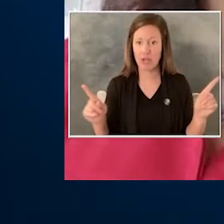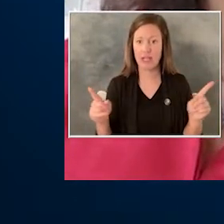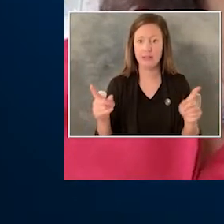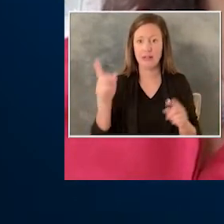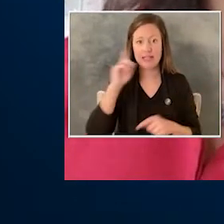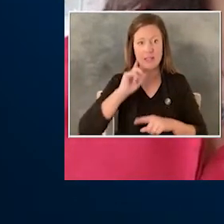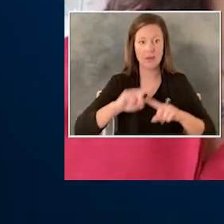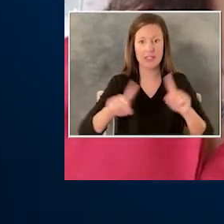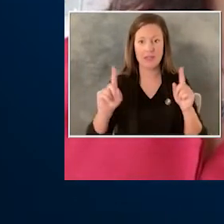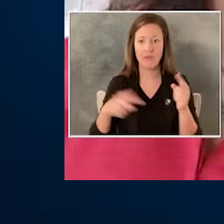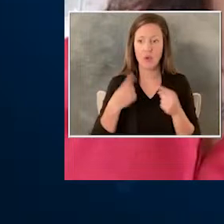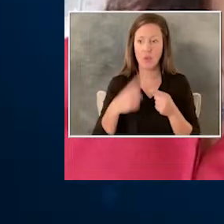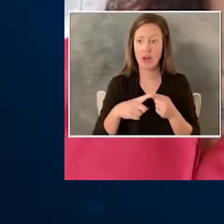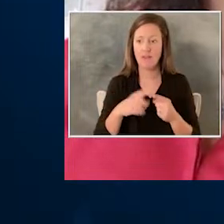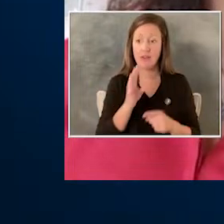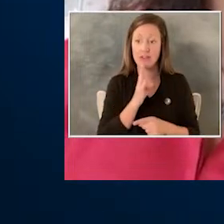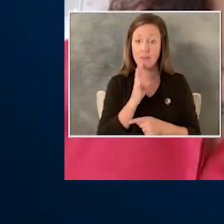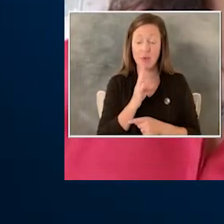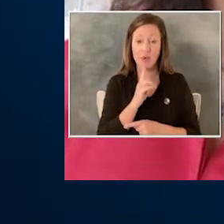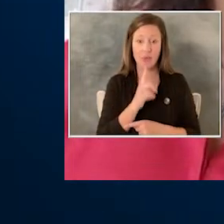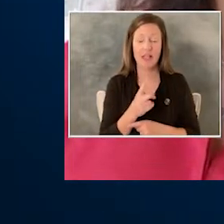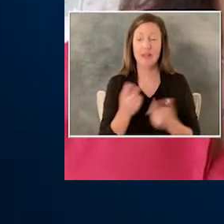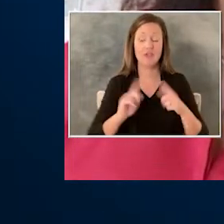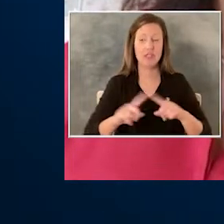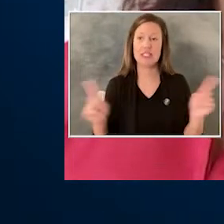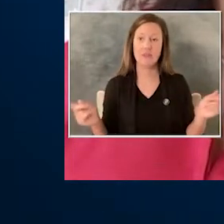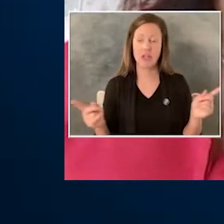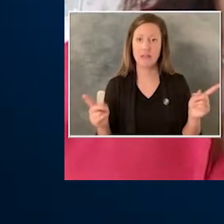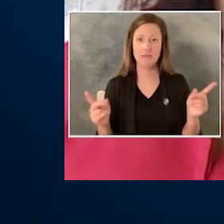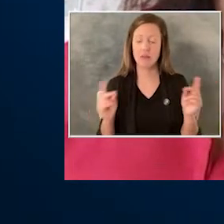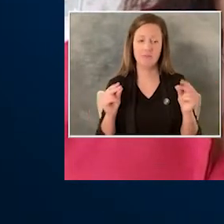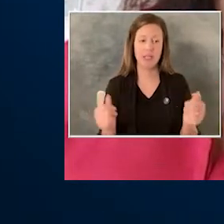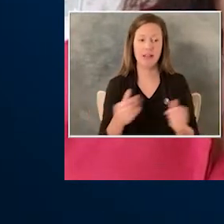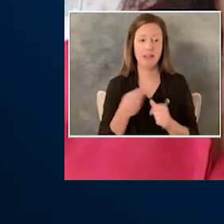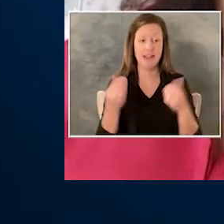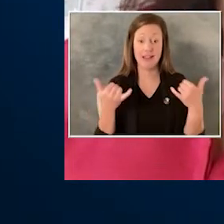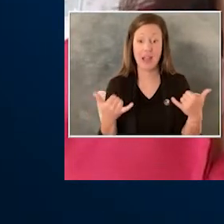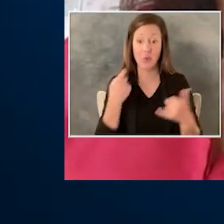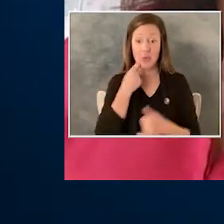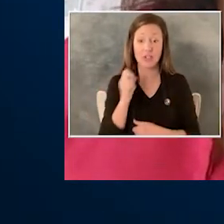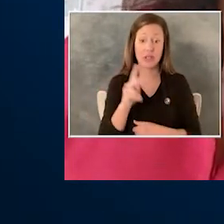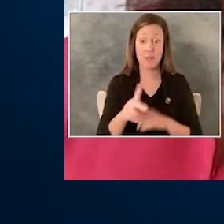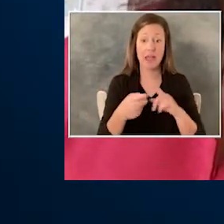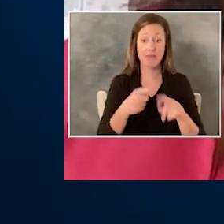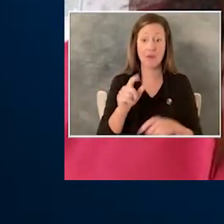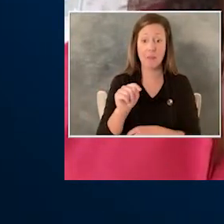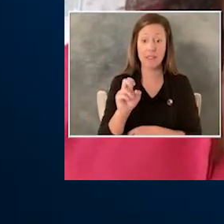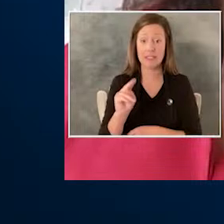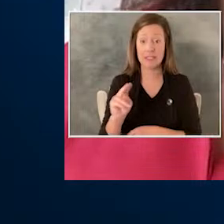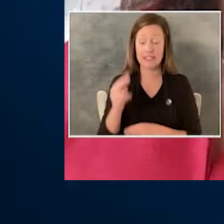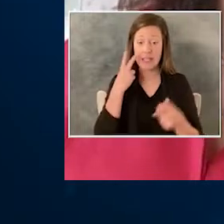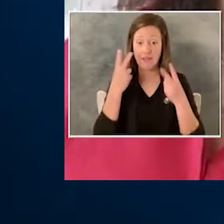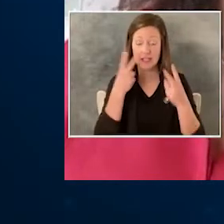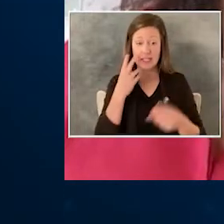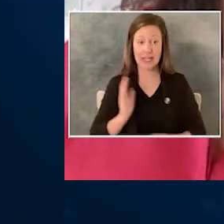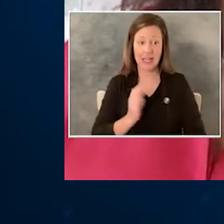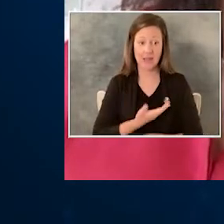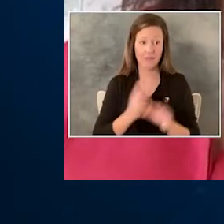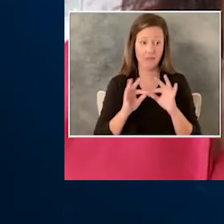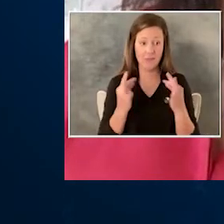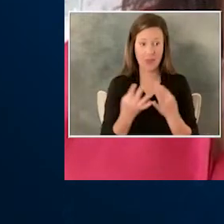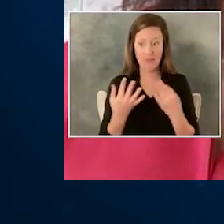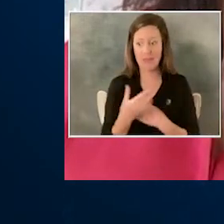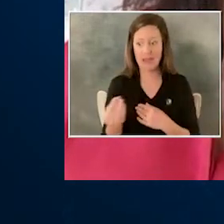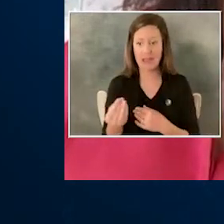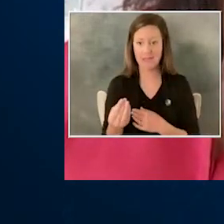spoke. It was just night and day. And now we just got back from Tennessee visiting one of the grandkids. So,